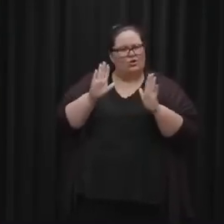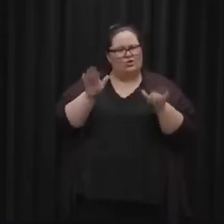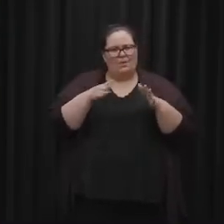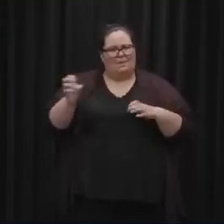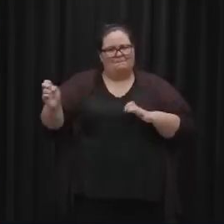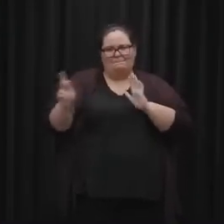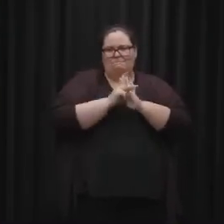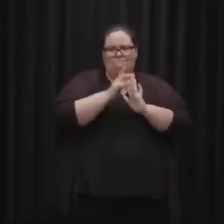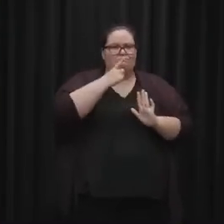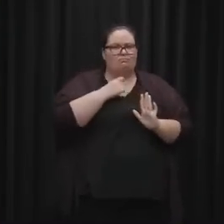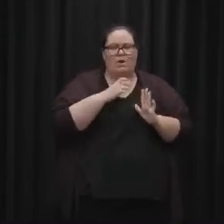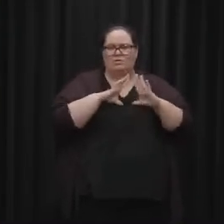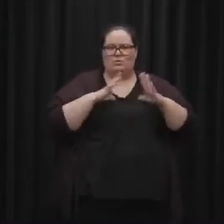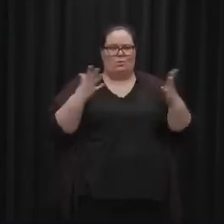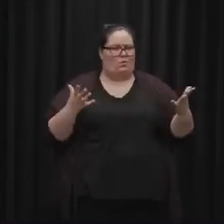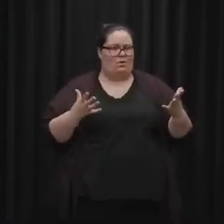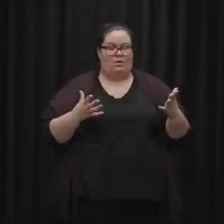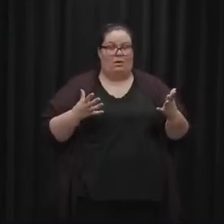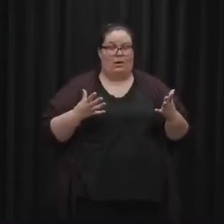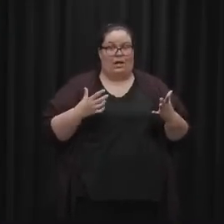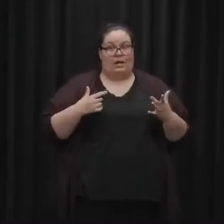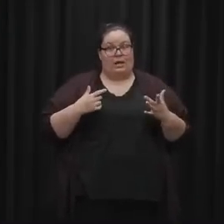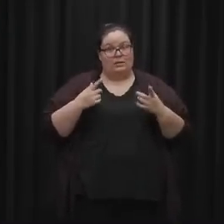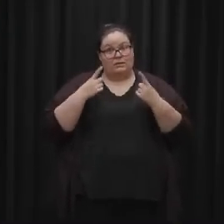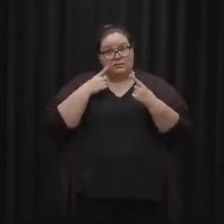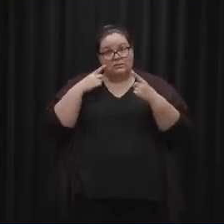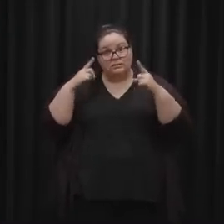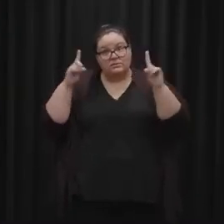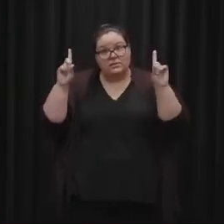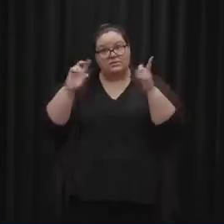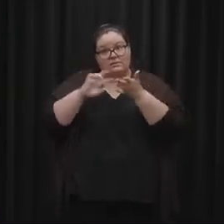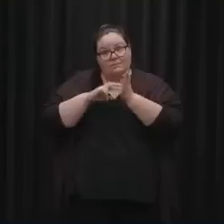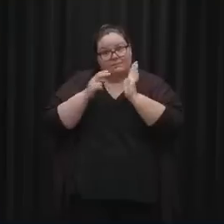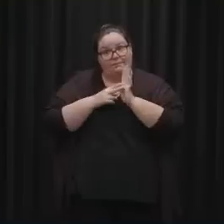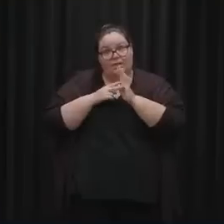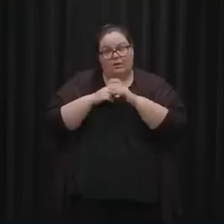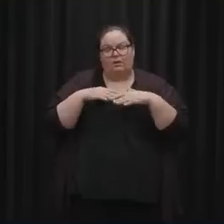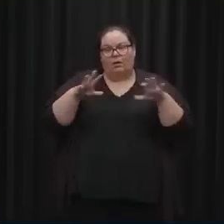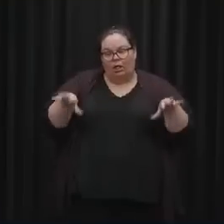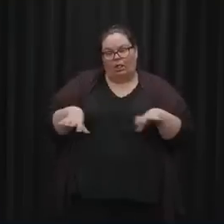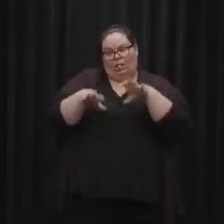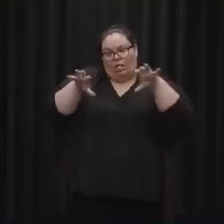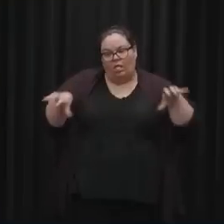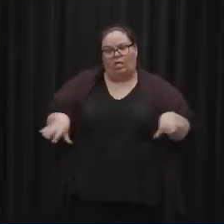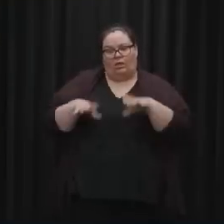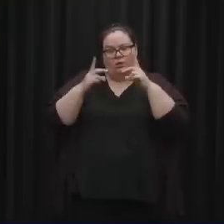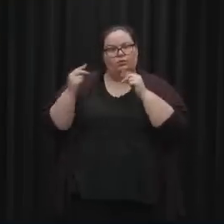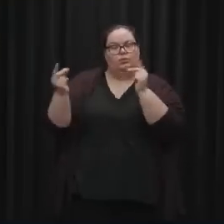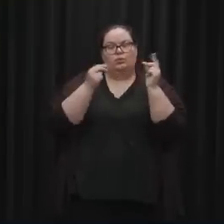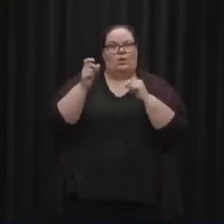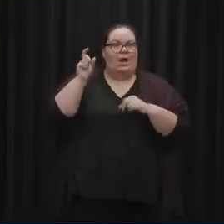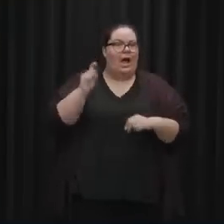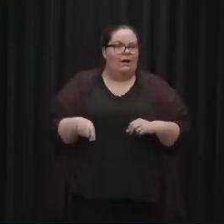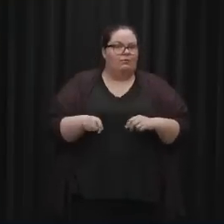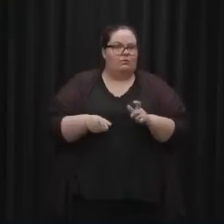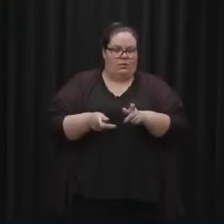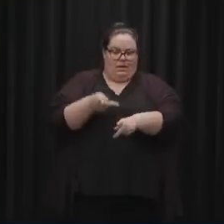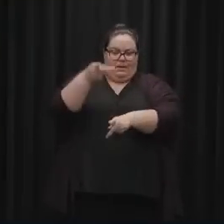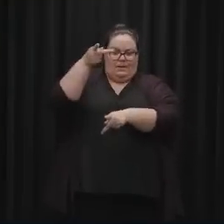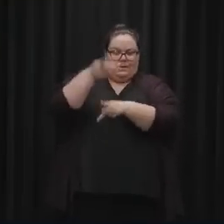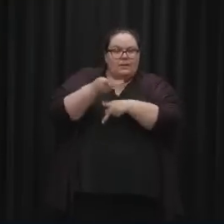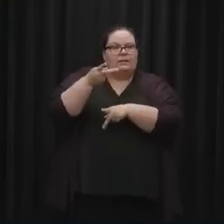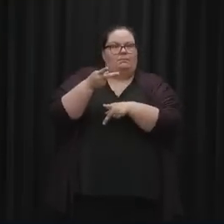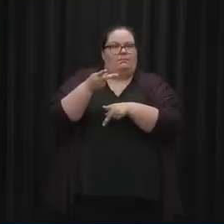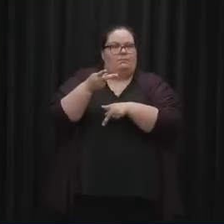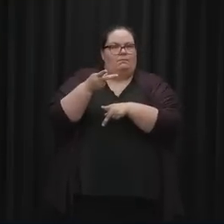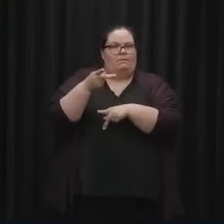more restrictive measures, and I have to say that achieving success takes a certain amount of energy and action. Maintaining that